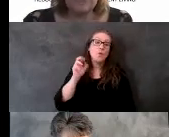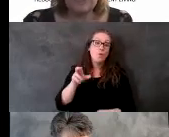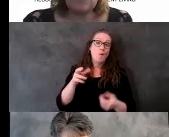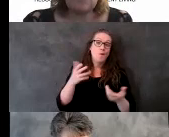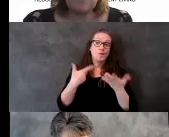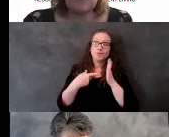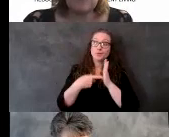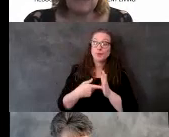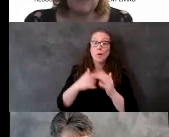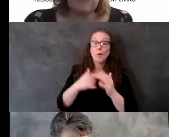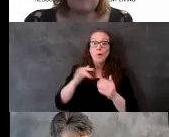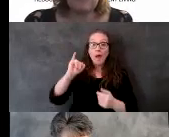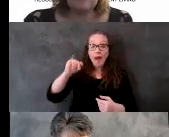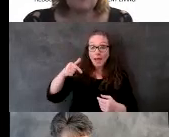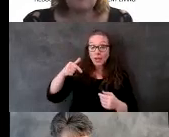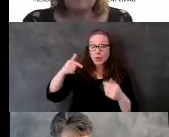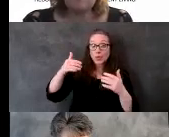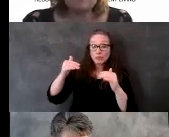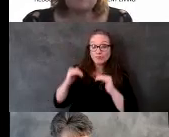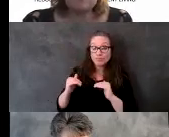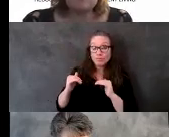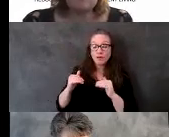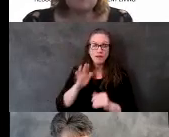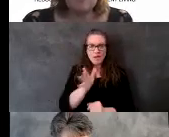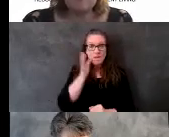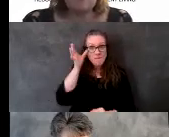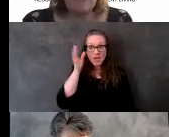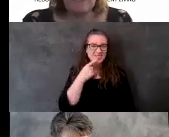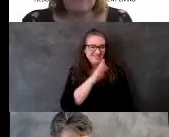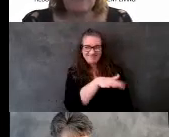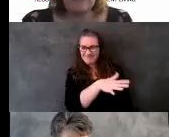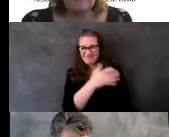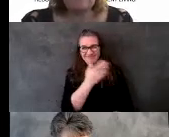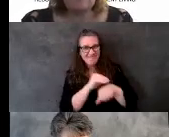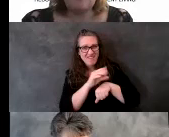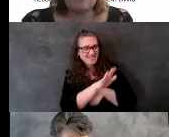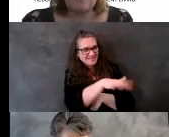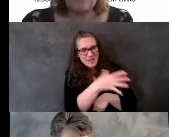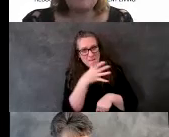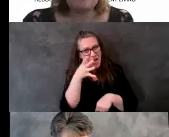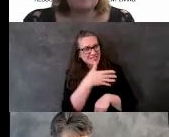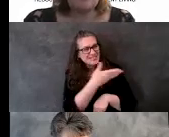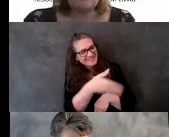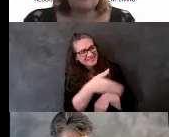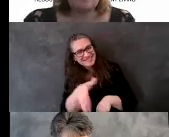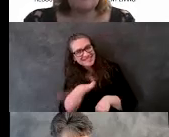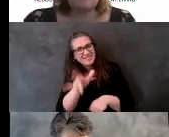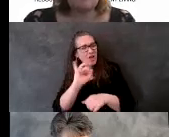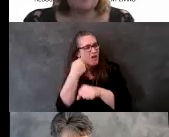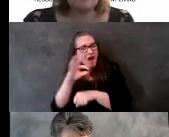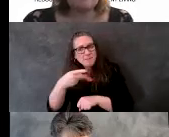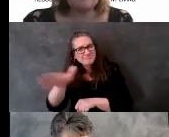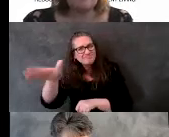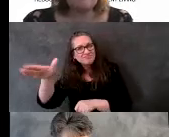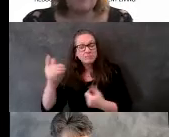lower IQ or things like that, their parents were just told to lock them away. And a lot of times, even though